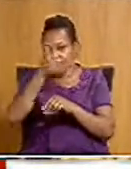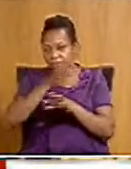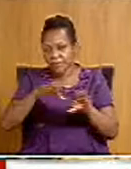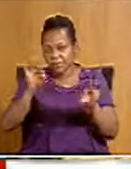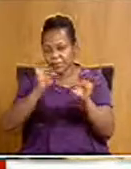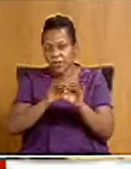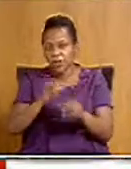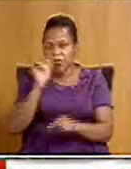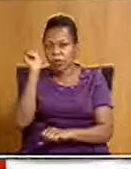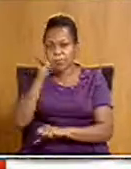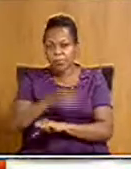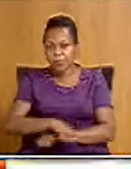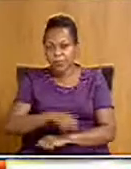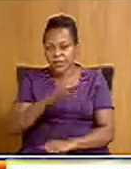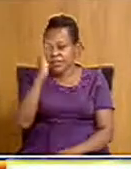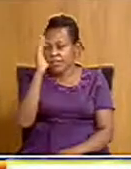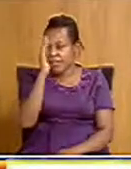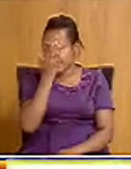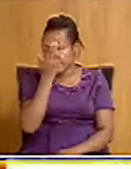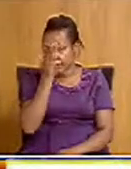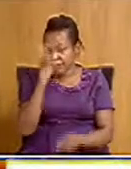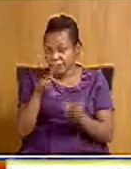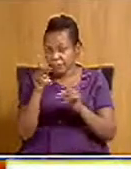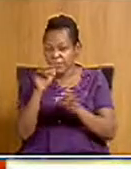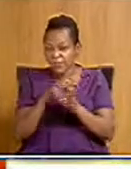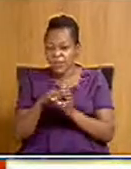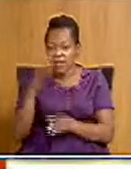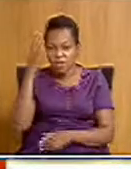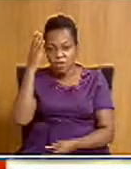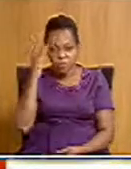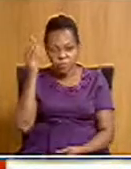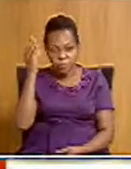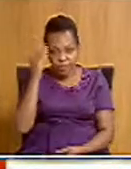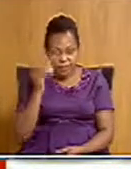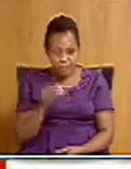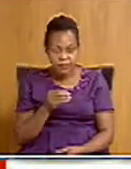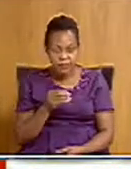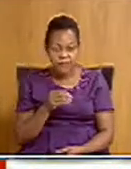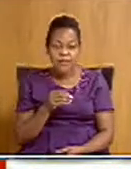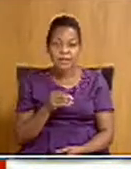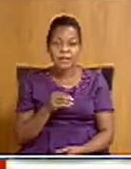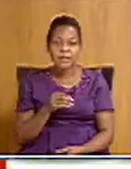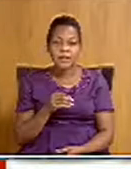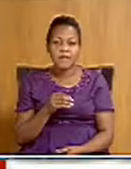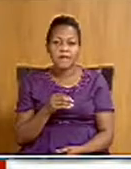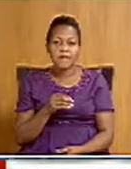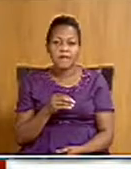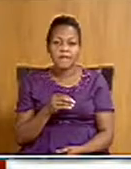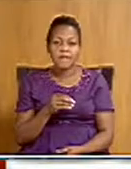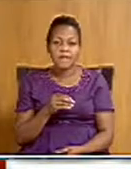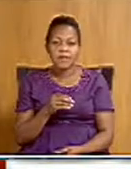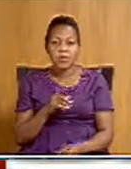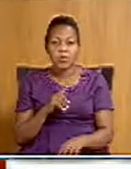We defeated the Islamic hoodlums in Somalia. When we went to Somalia,